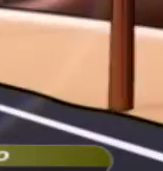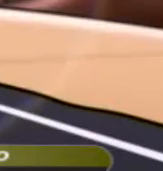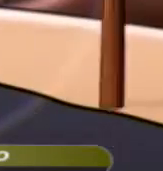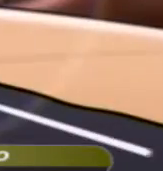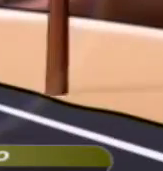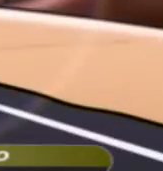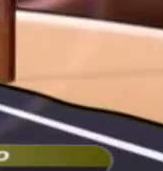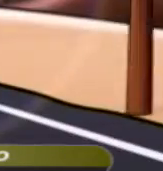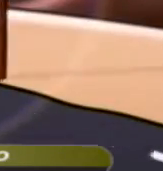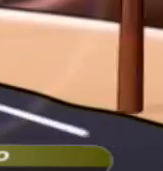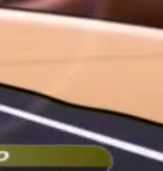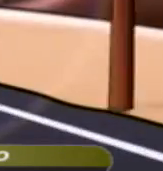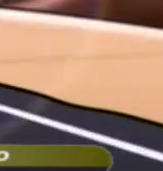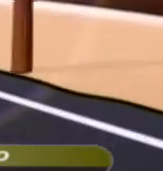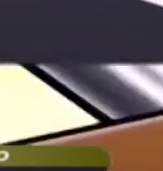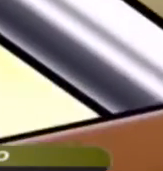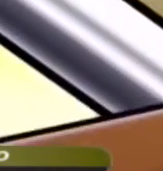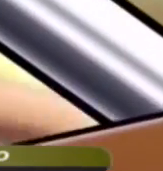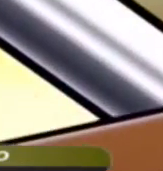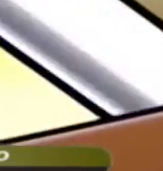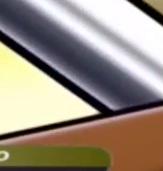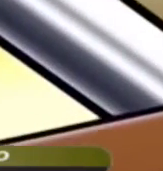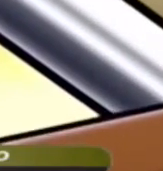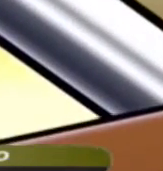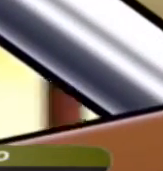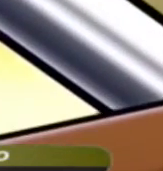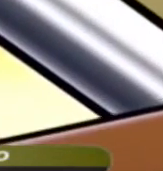Pamela, don't leave me hanging